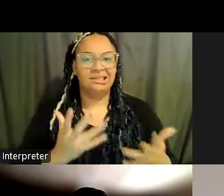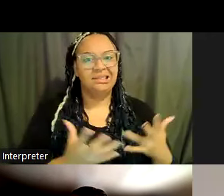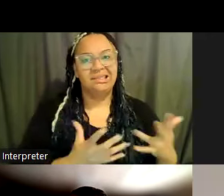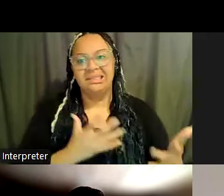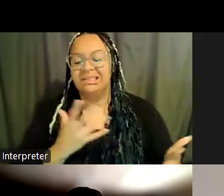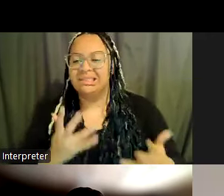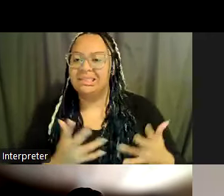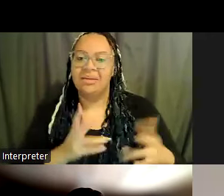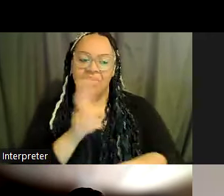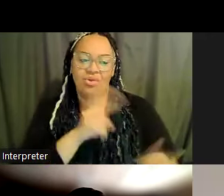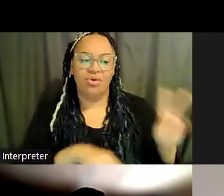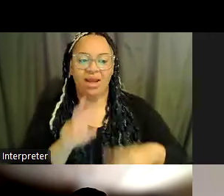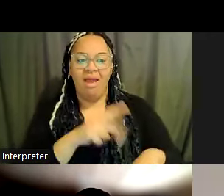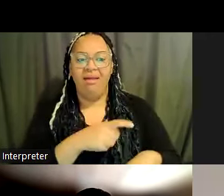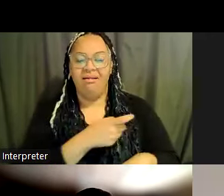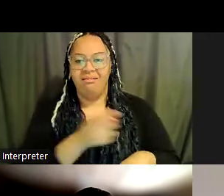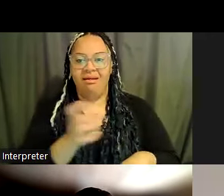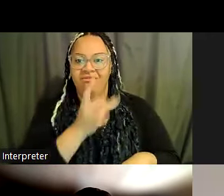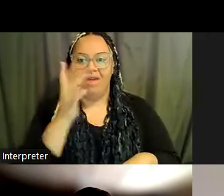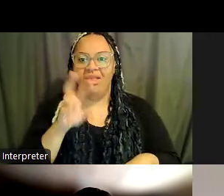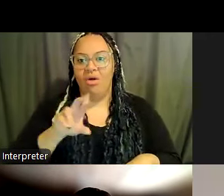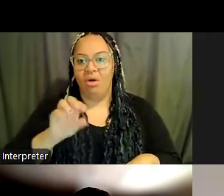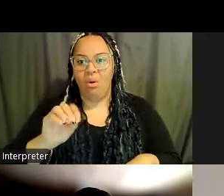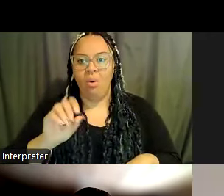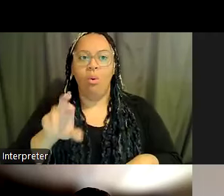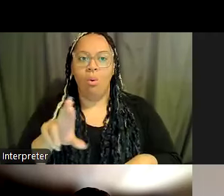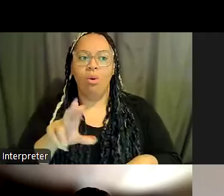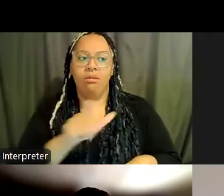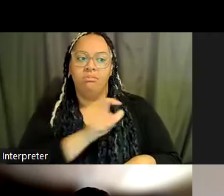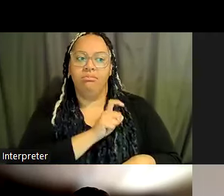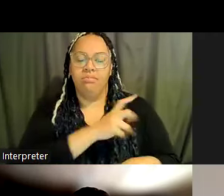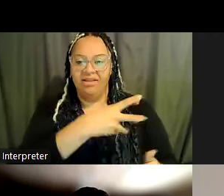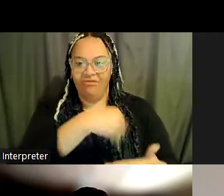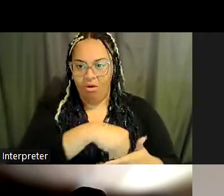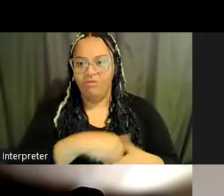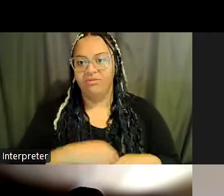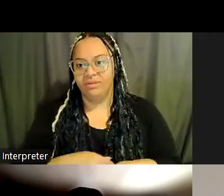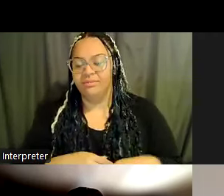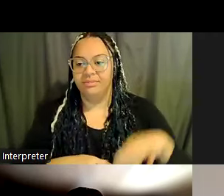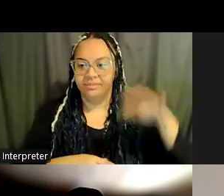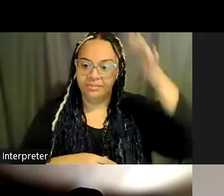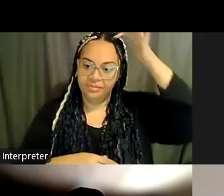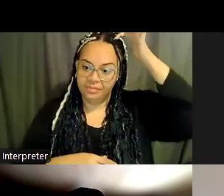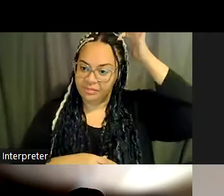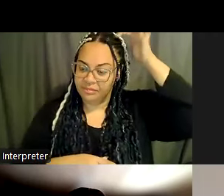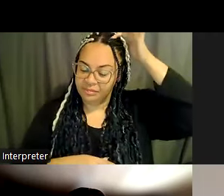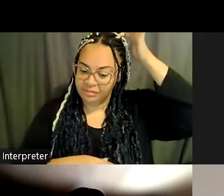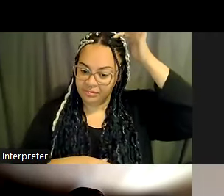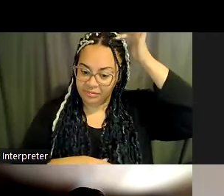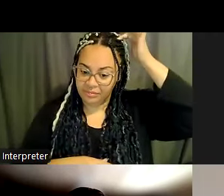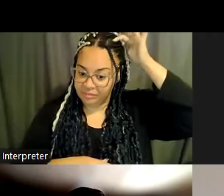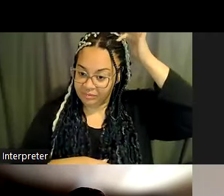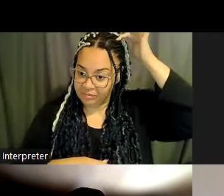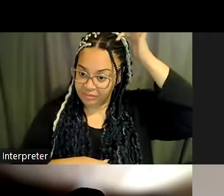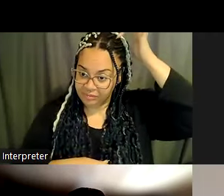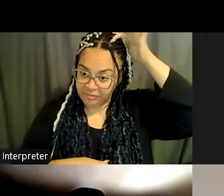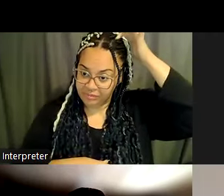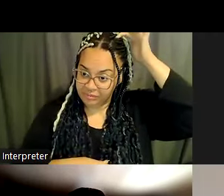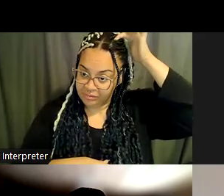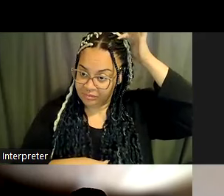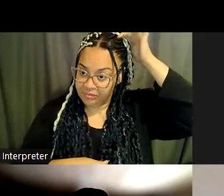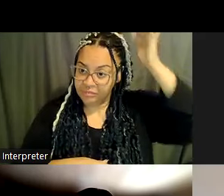looking at gun violence restraining order or getting law enforcement involved. Okay, thank you. Thanks, Sam. And